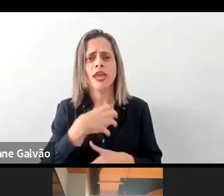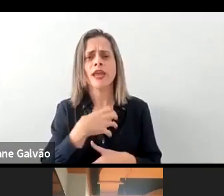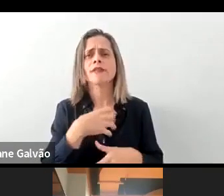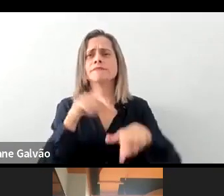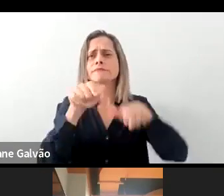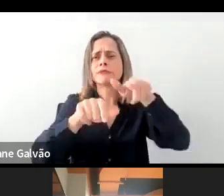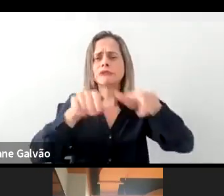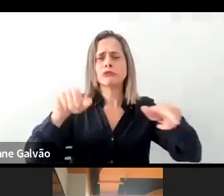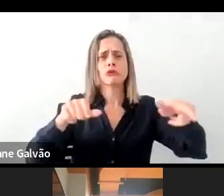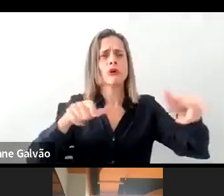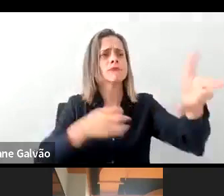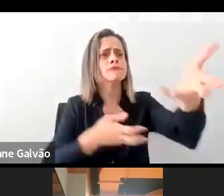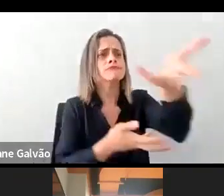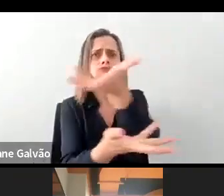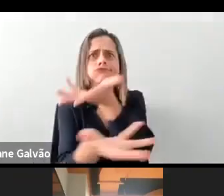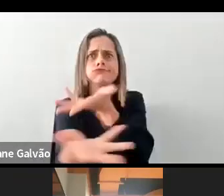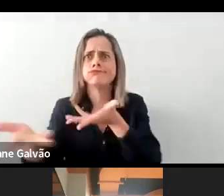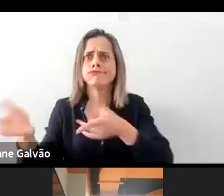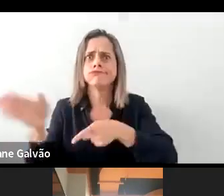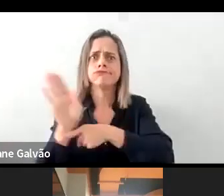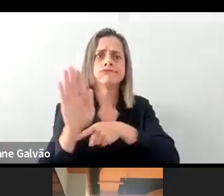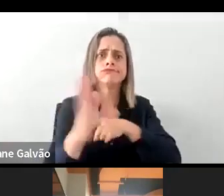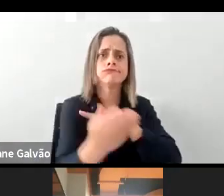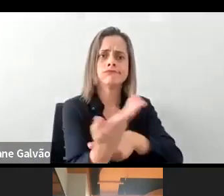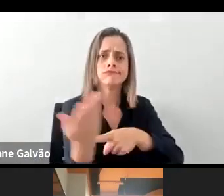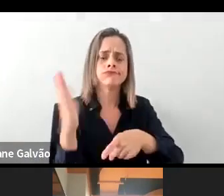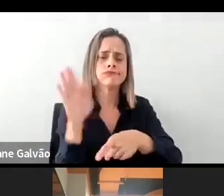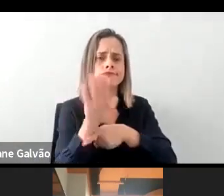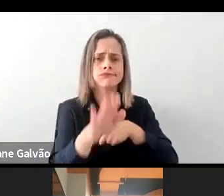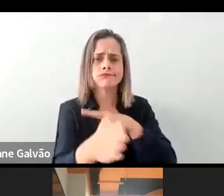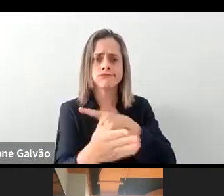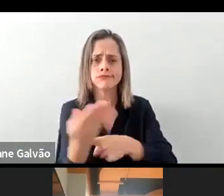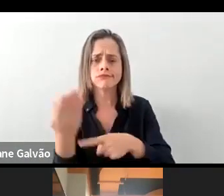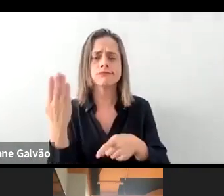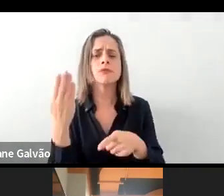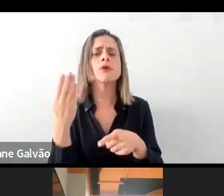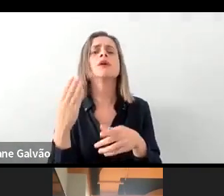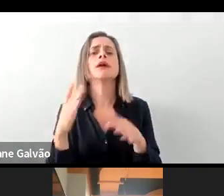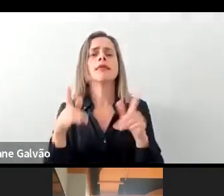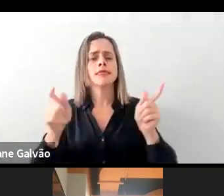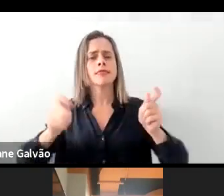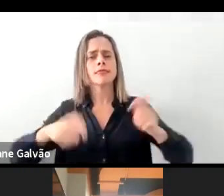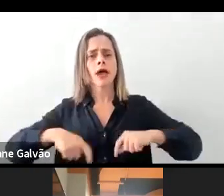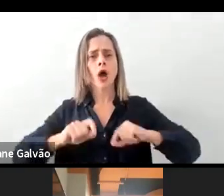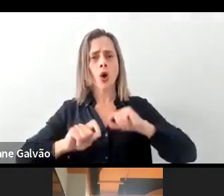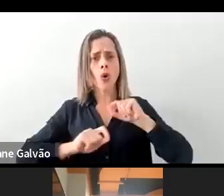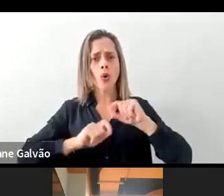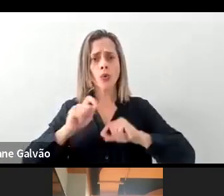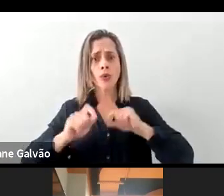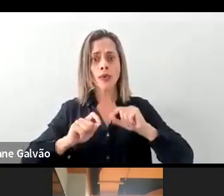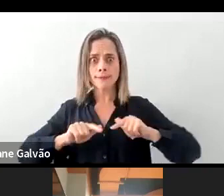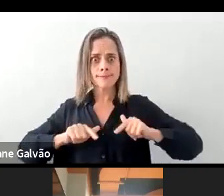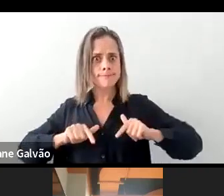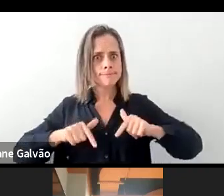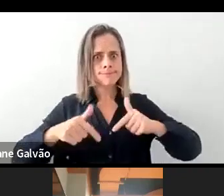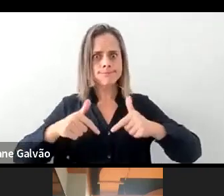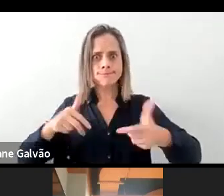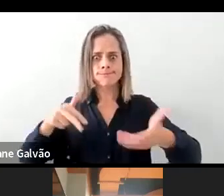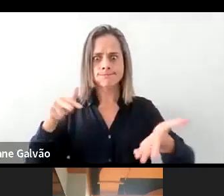kind or another. It's these forms of activity that bring us into actual joint